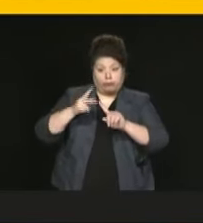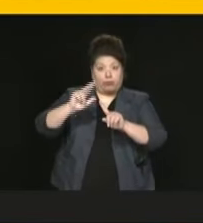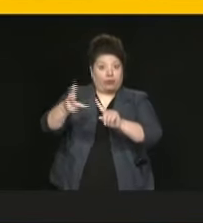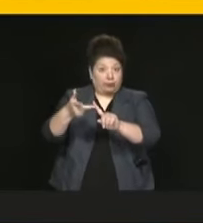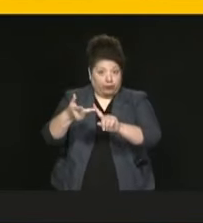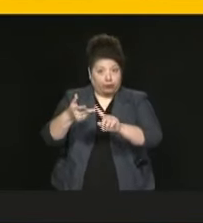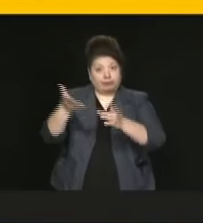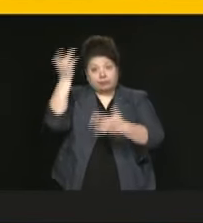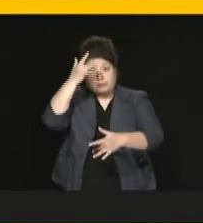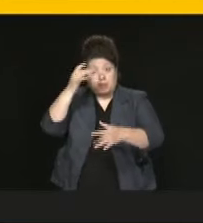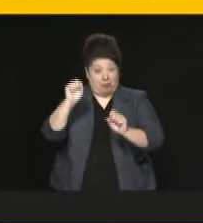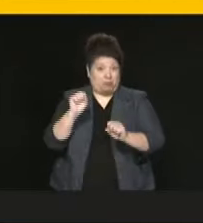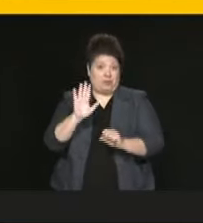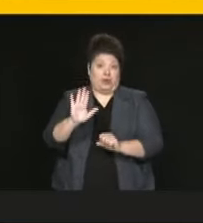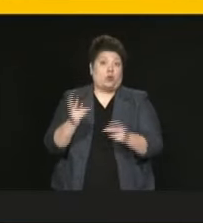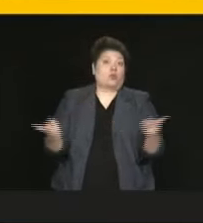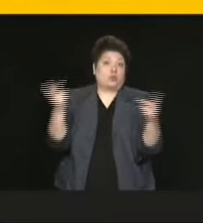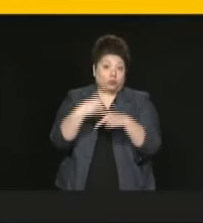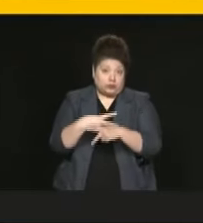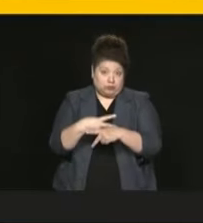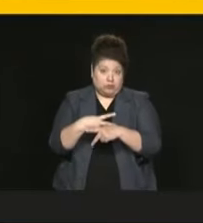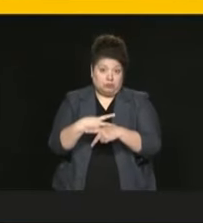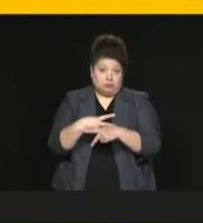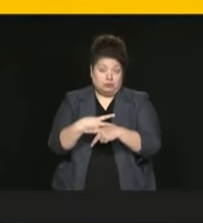than it should if we were to continue along